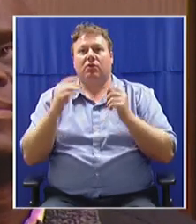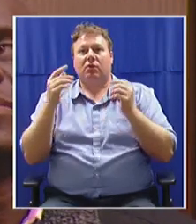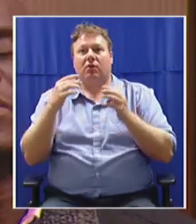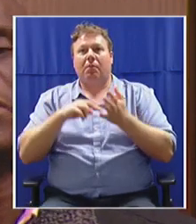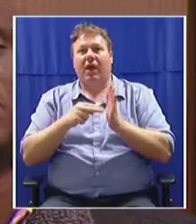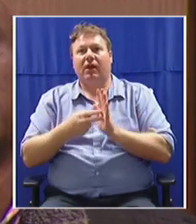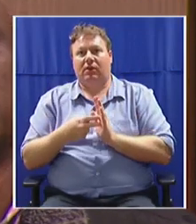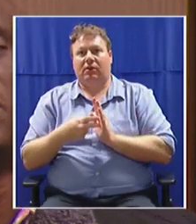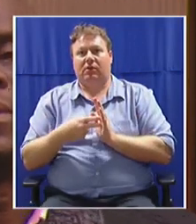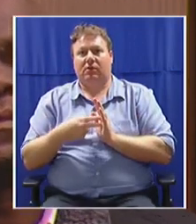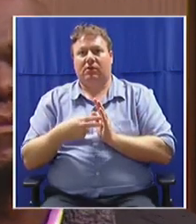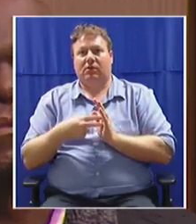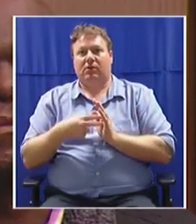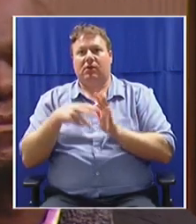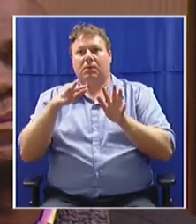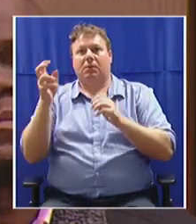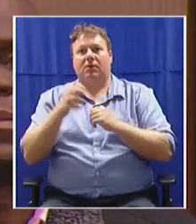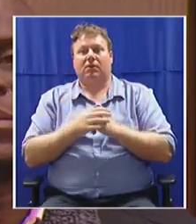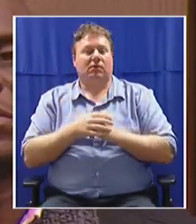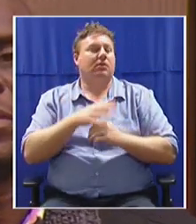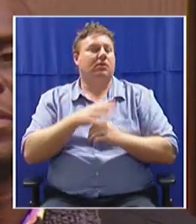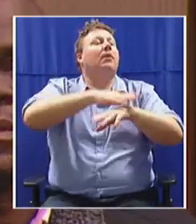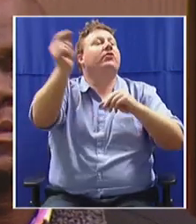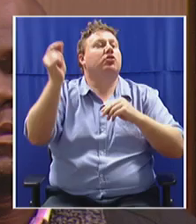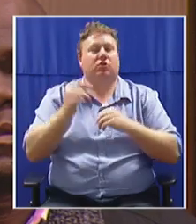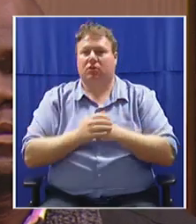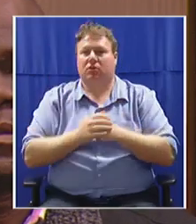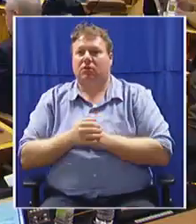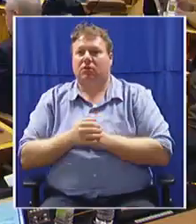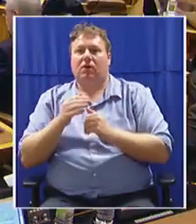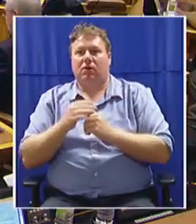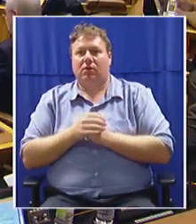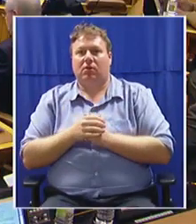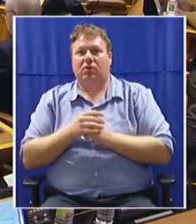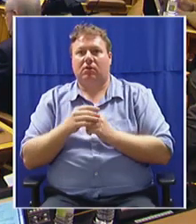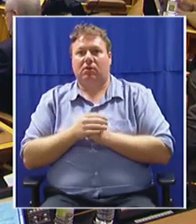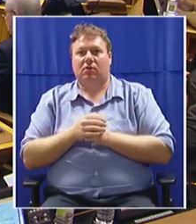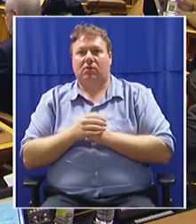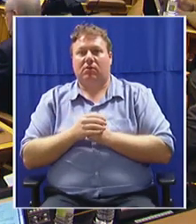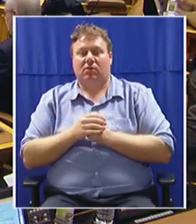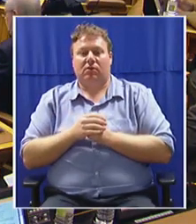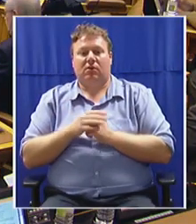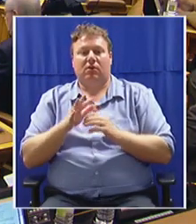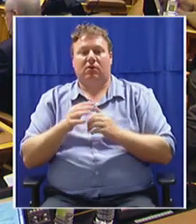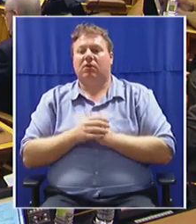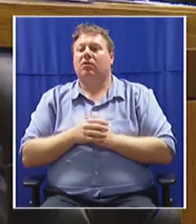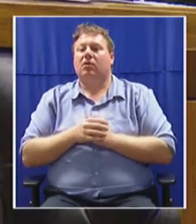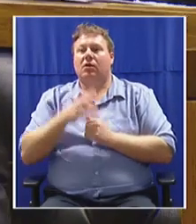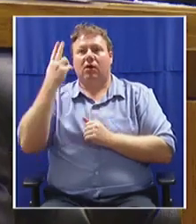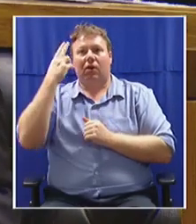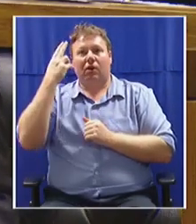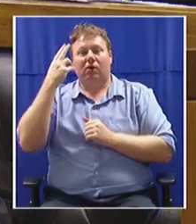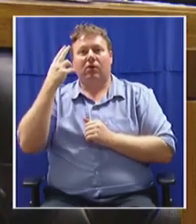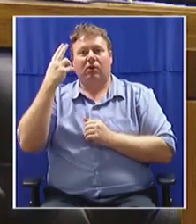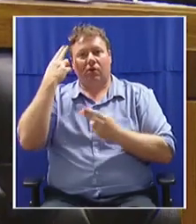to address this, Deputy President? Thank you. Thank you very much, Deputy President. Well, Honorable Speaker, I've not heard the